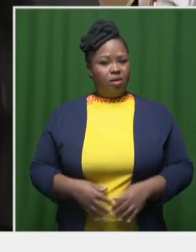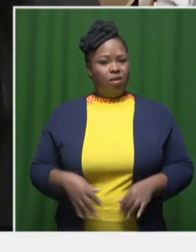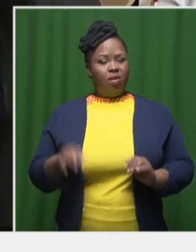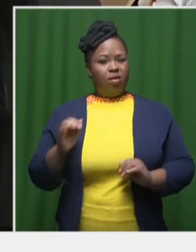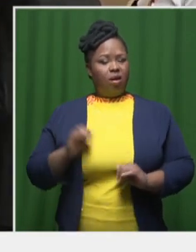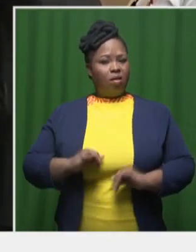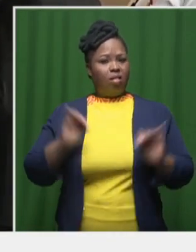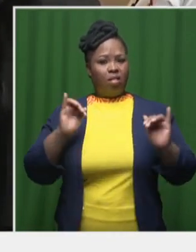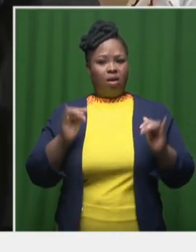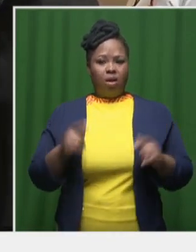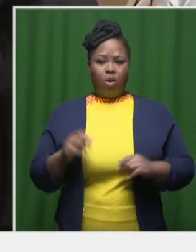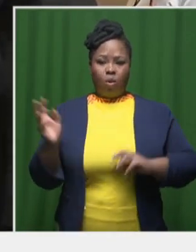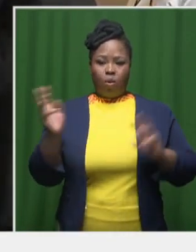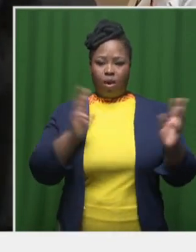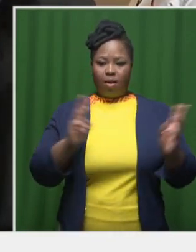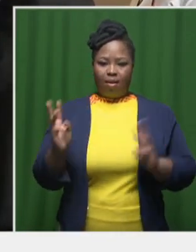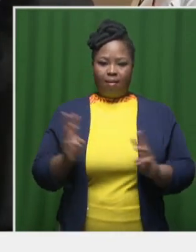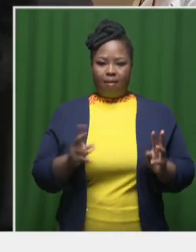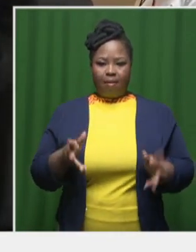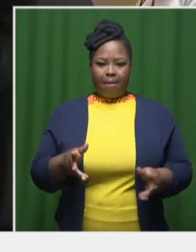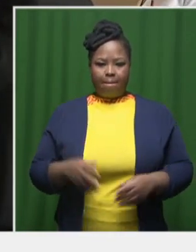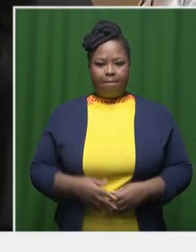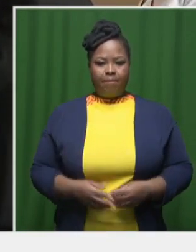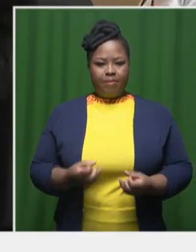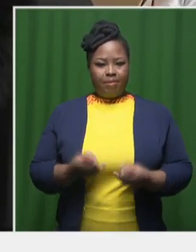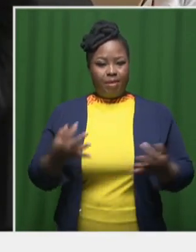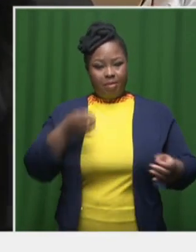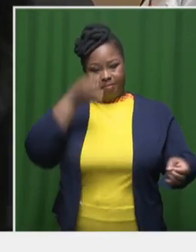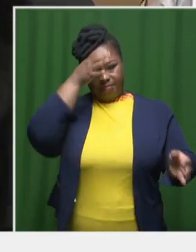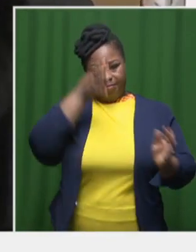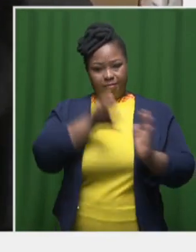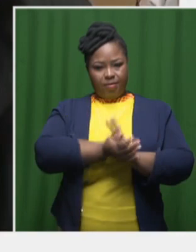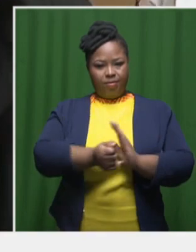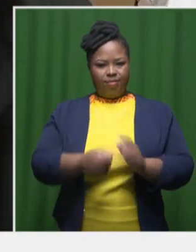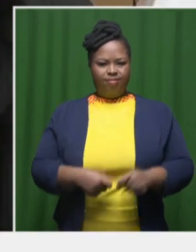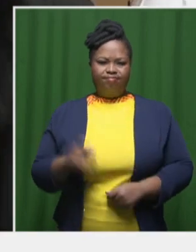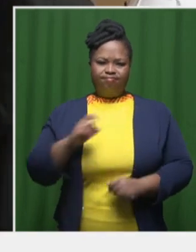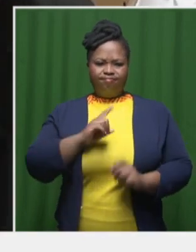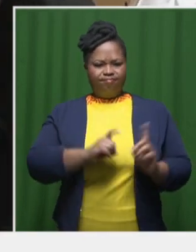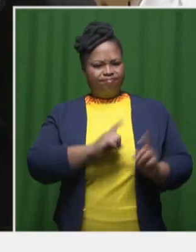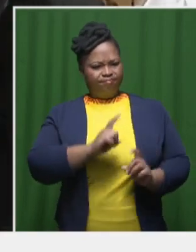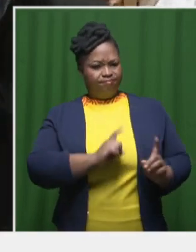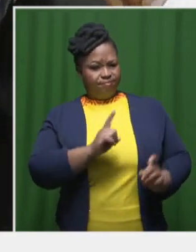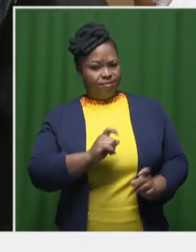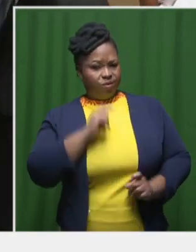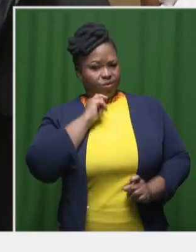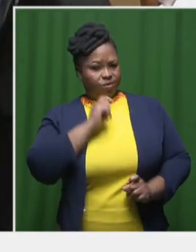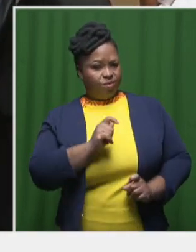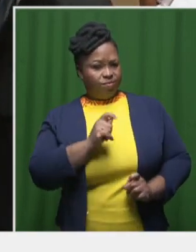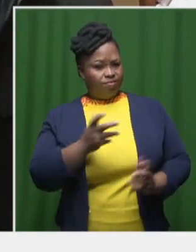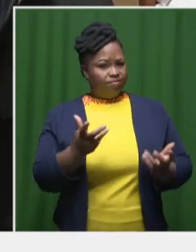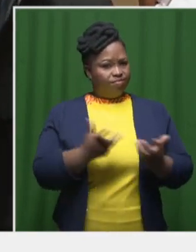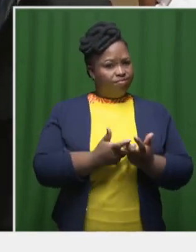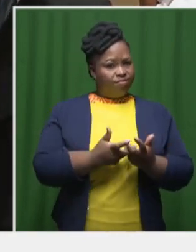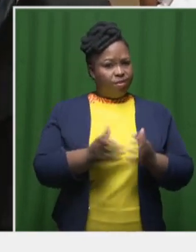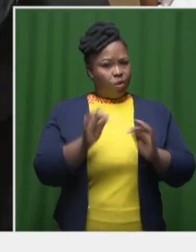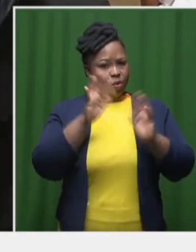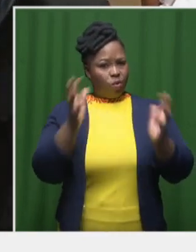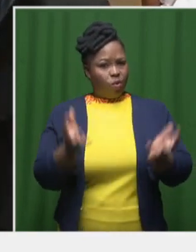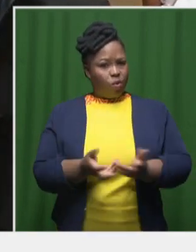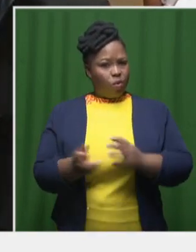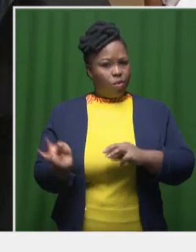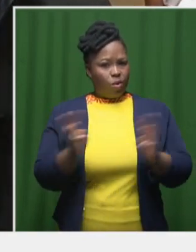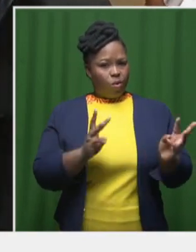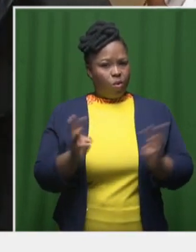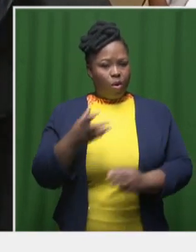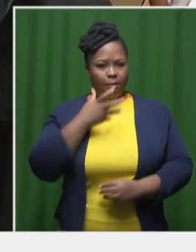weather conditions, and we've spoken to so many experts on the ground. We're asking them, can we attribute this to global warming? And but